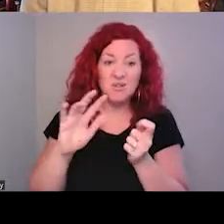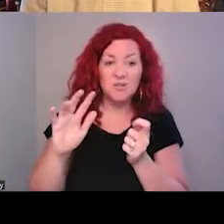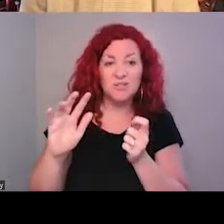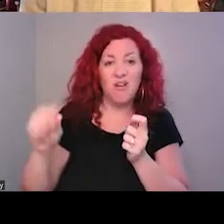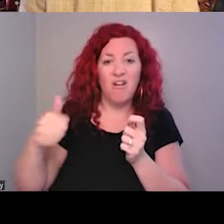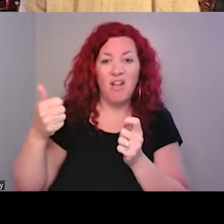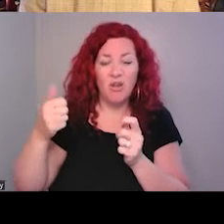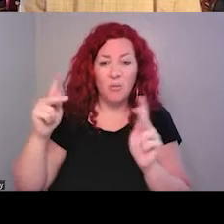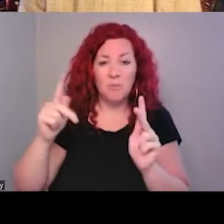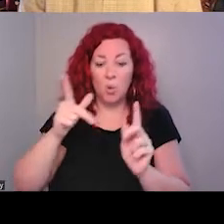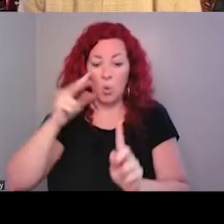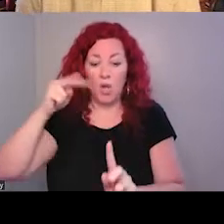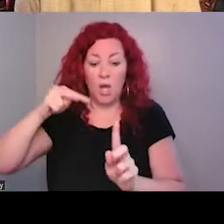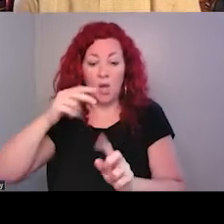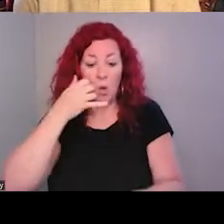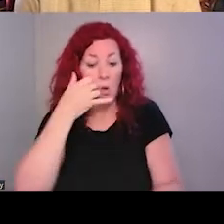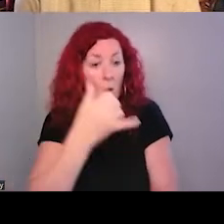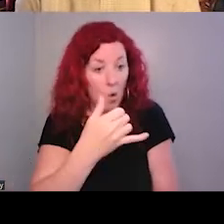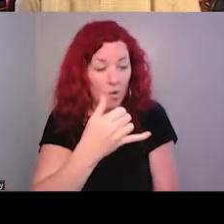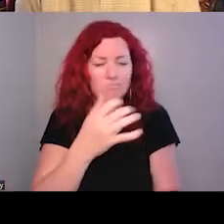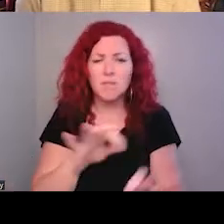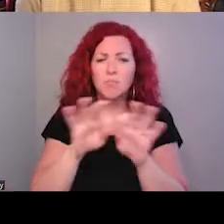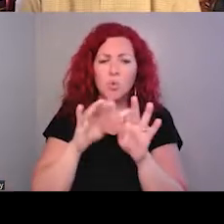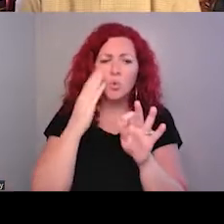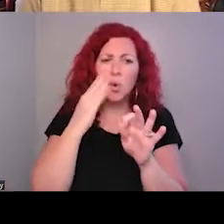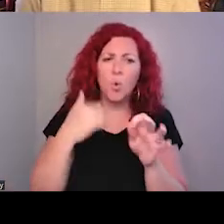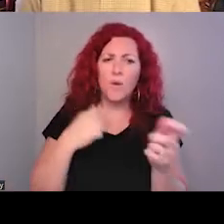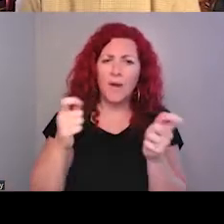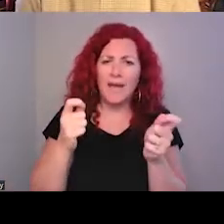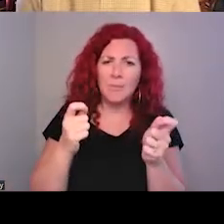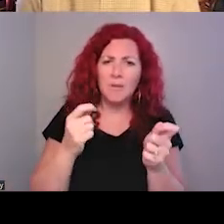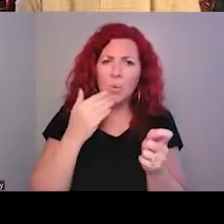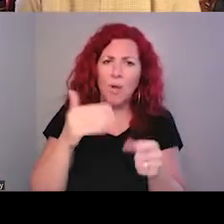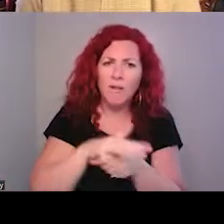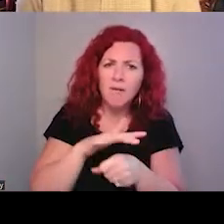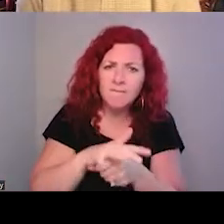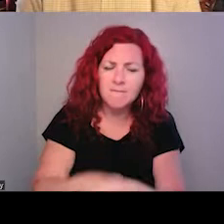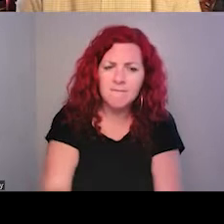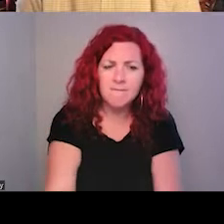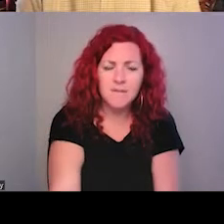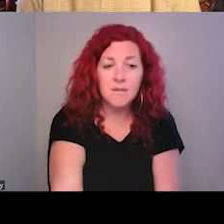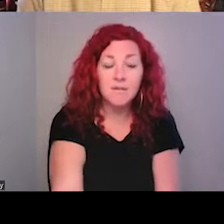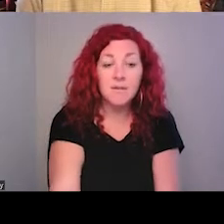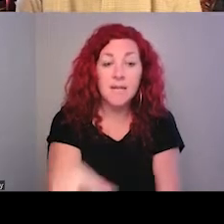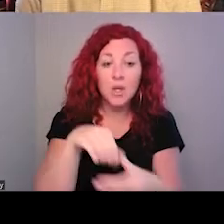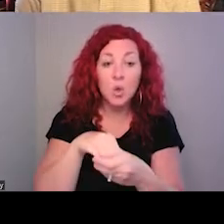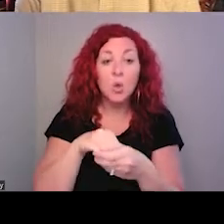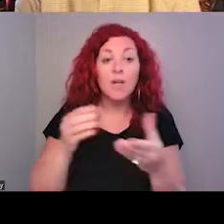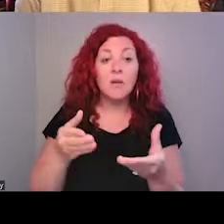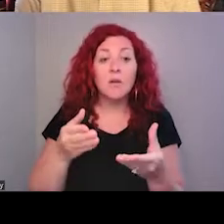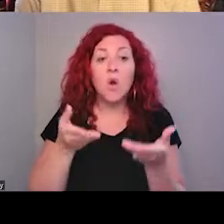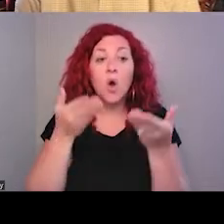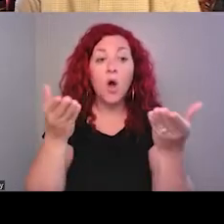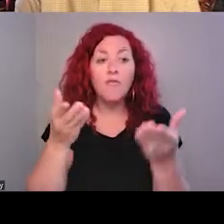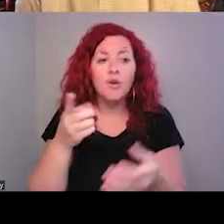those bystanders is very important to know that we're handling them well, and including offering the caller options not to transfer their call